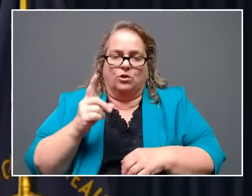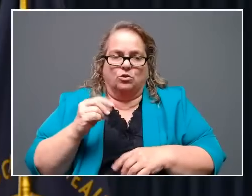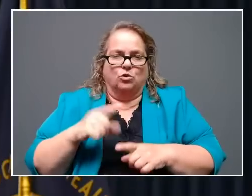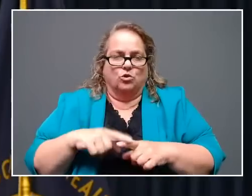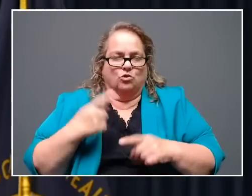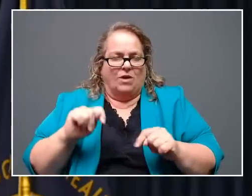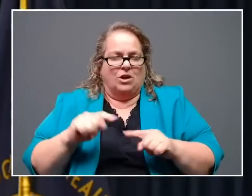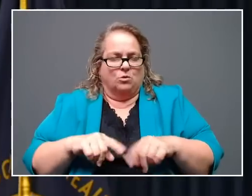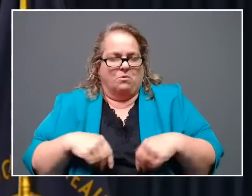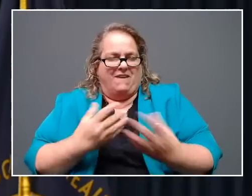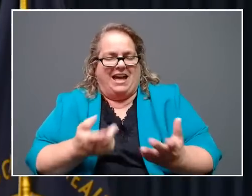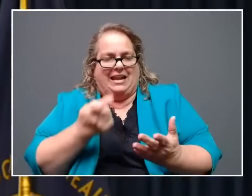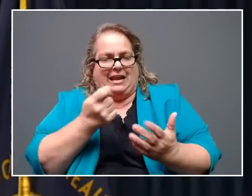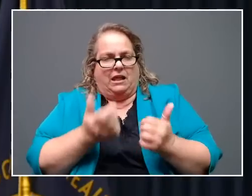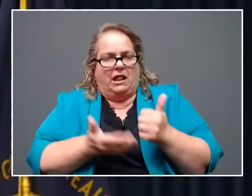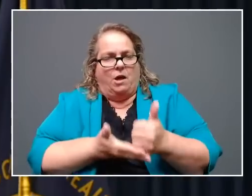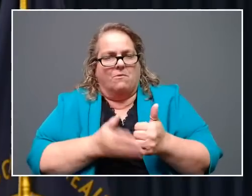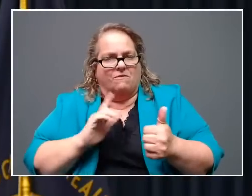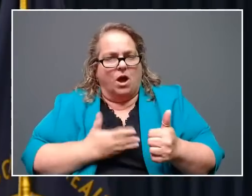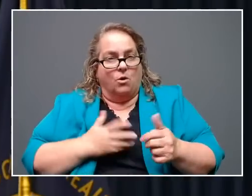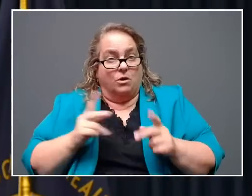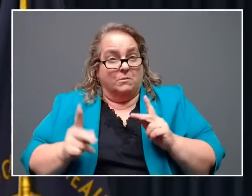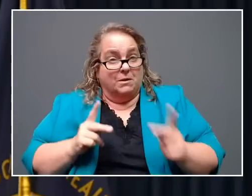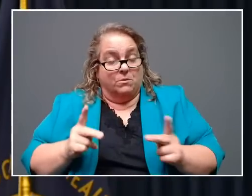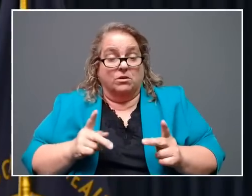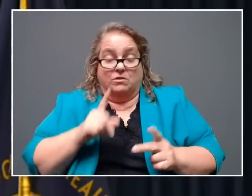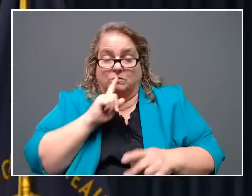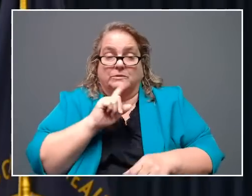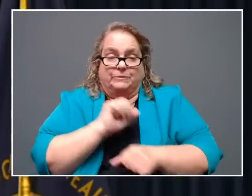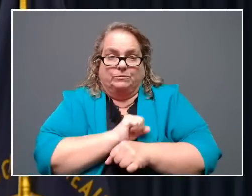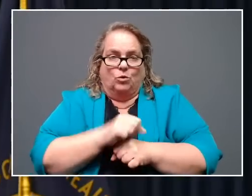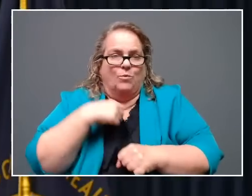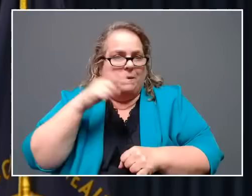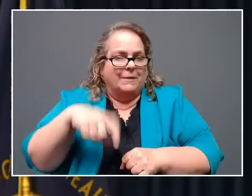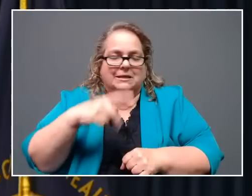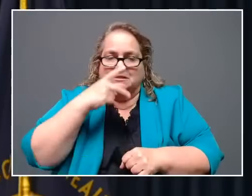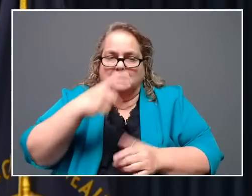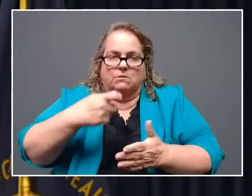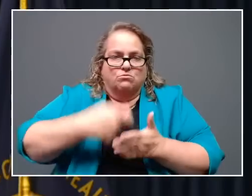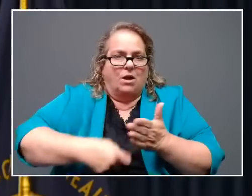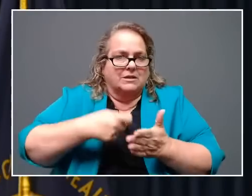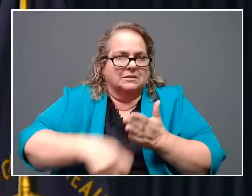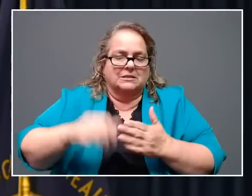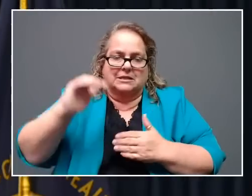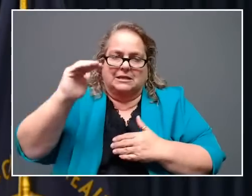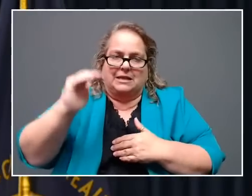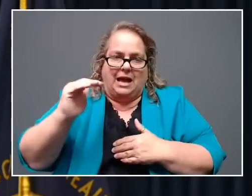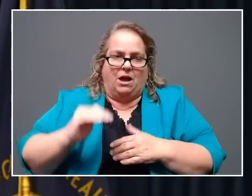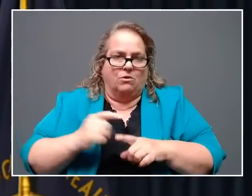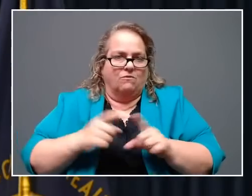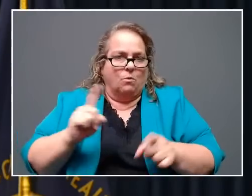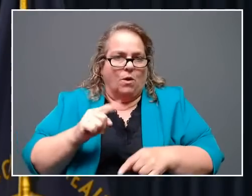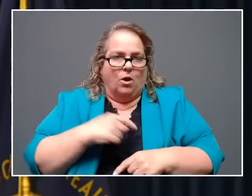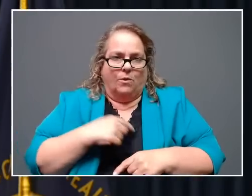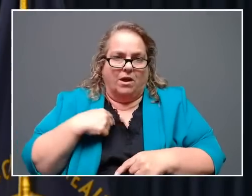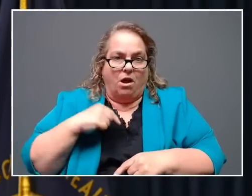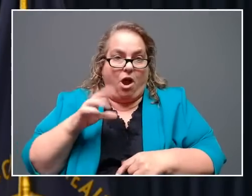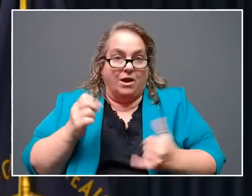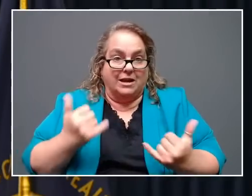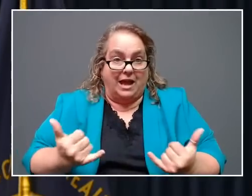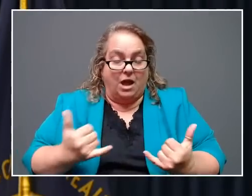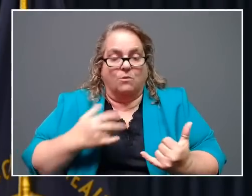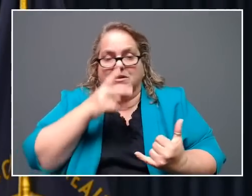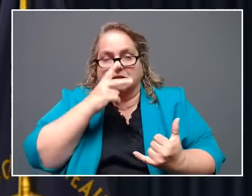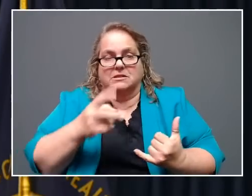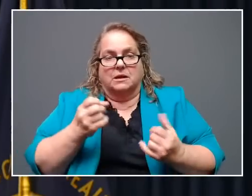help for our folks. Certainly, we'll need to see prices come down from where they are right now. We'll see the number of complaints that